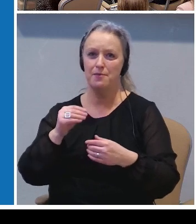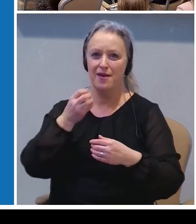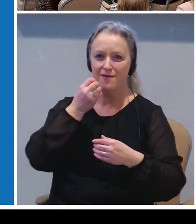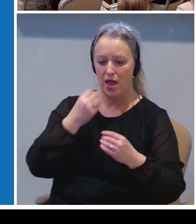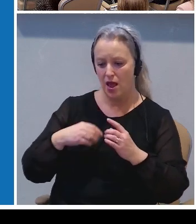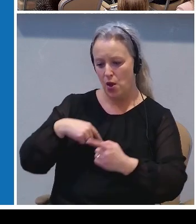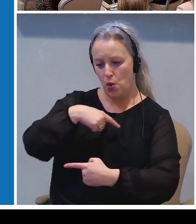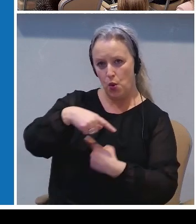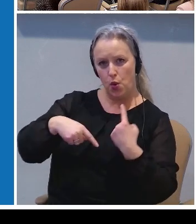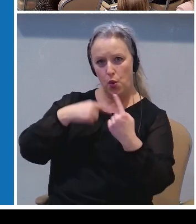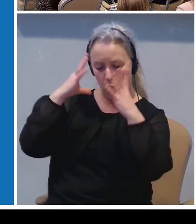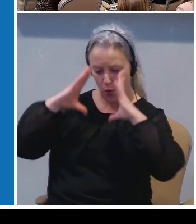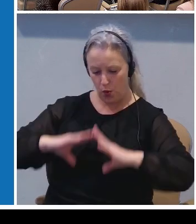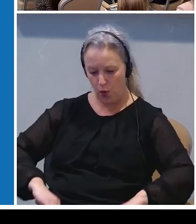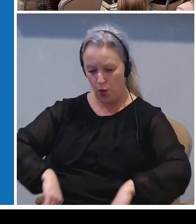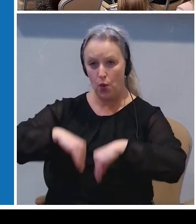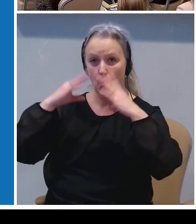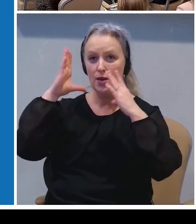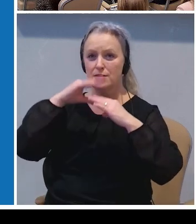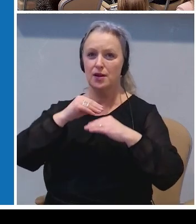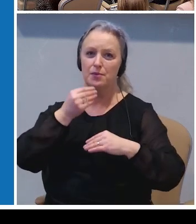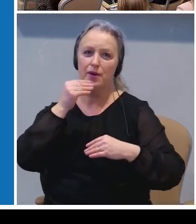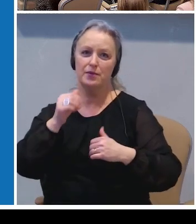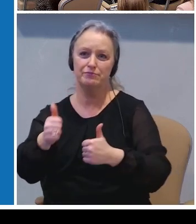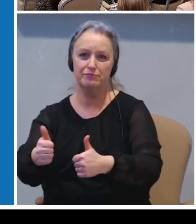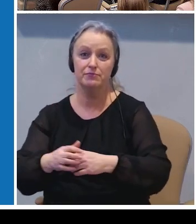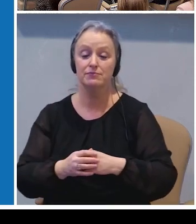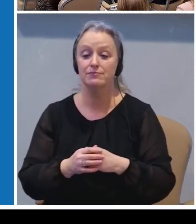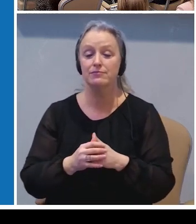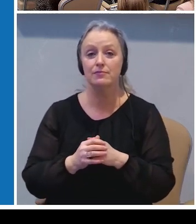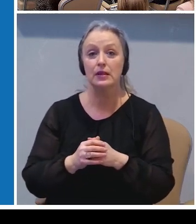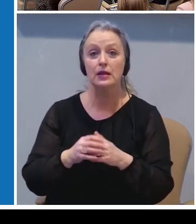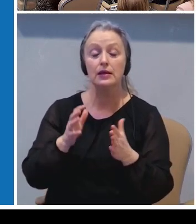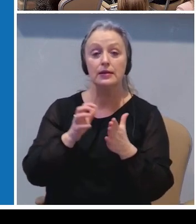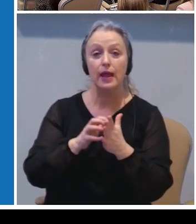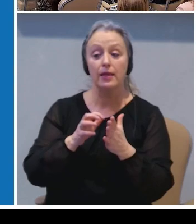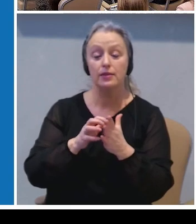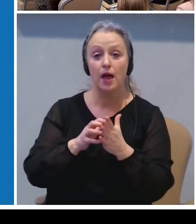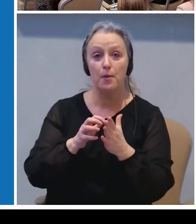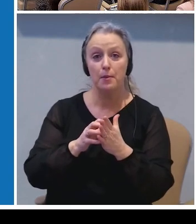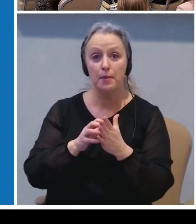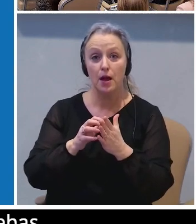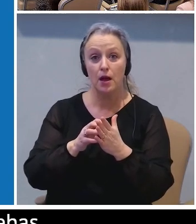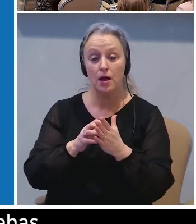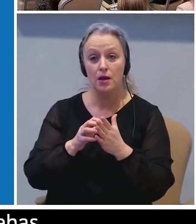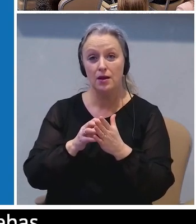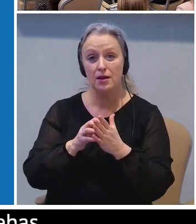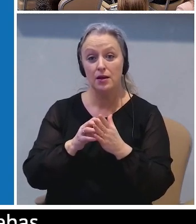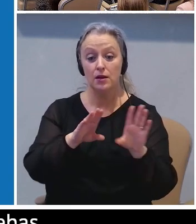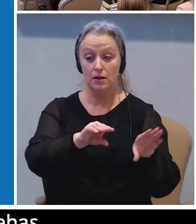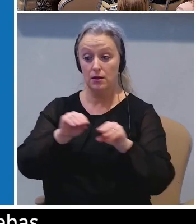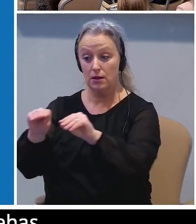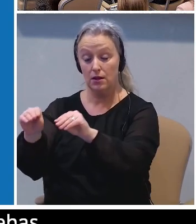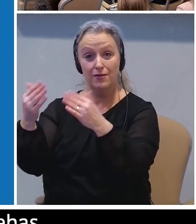so the ainet. child has lots of what we call substrate. See After the tähendab, transplant, the blood et gives the enzyme, pärast and the buildup of siirdamist